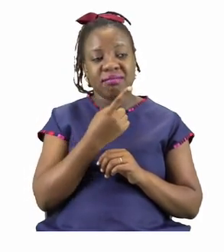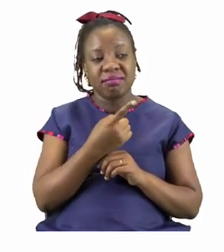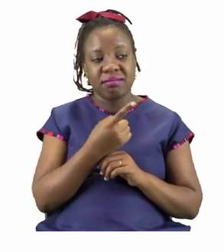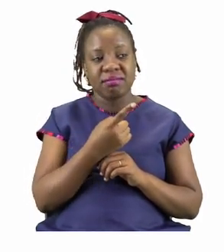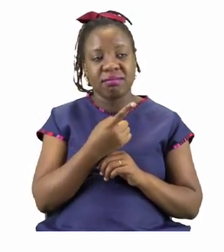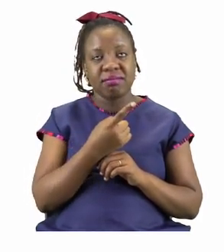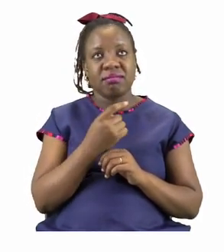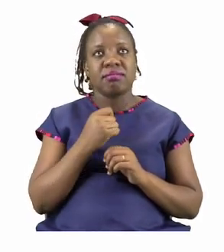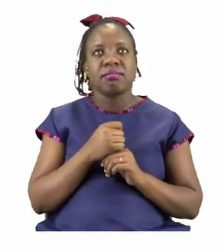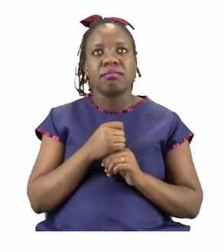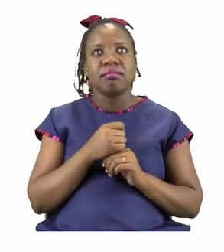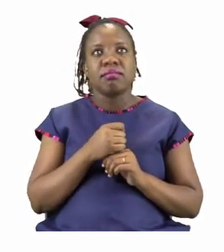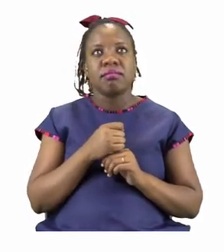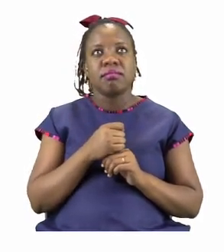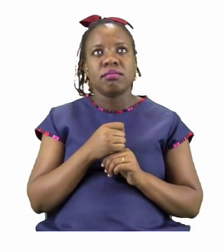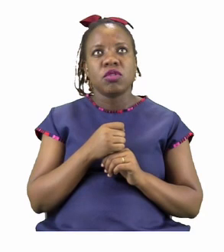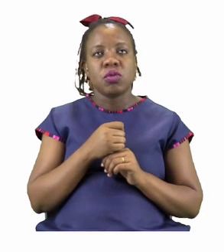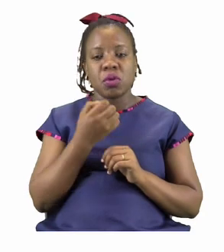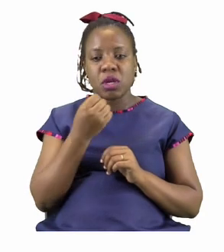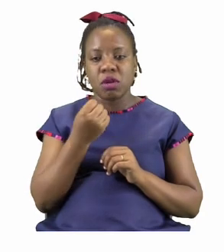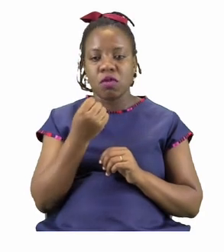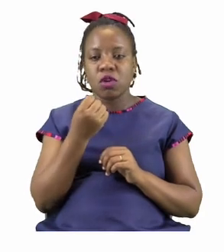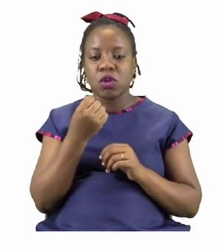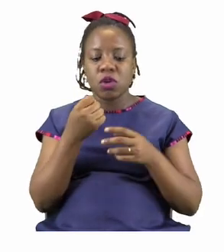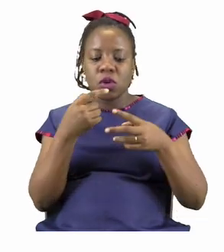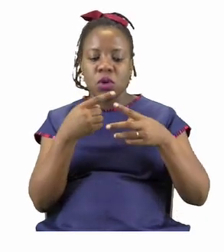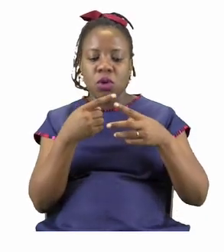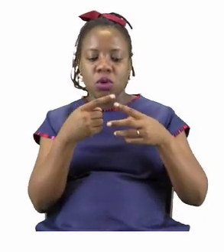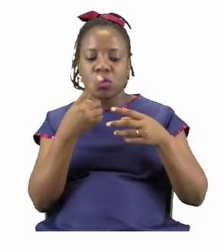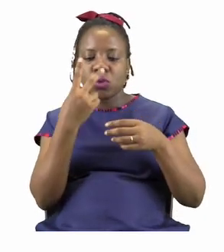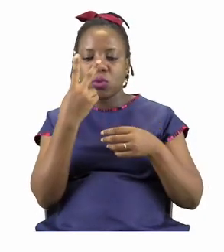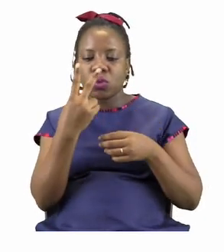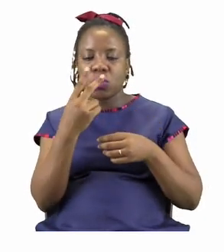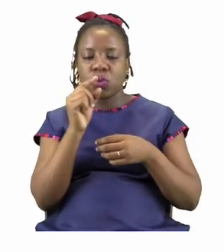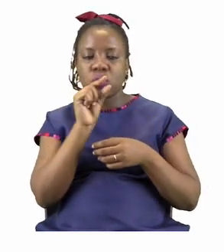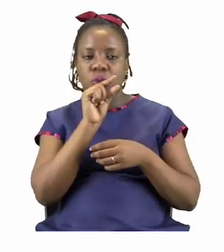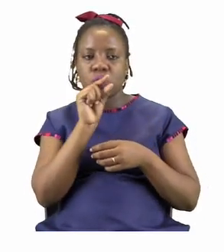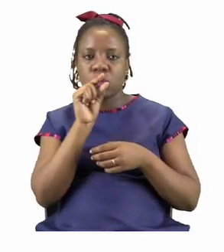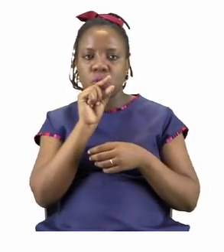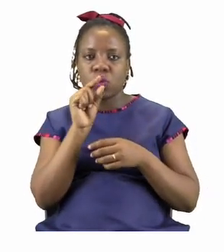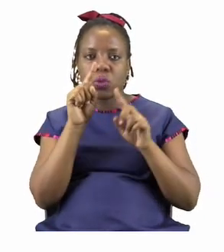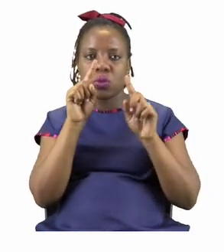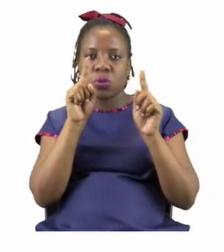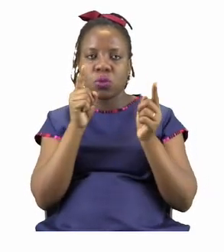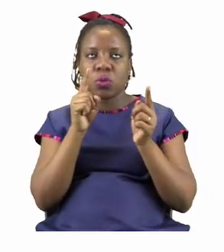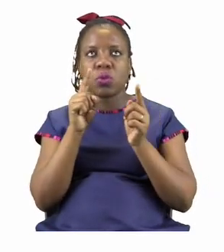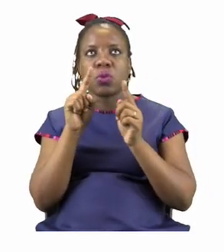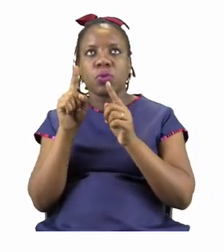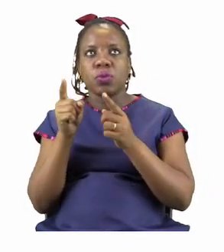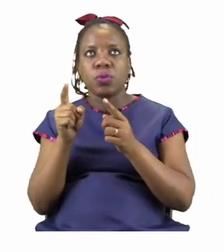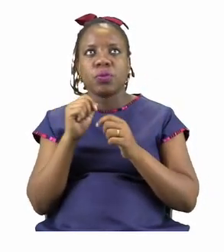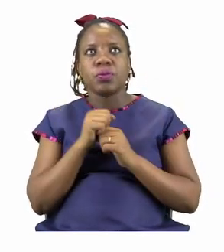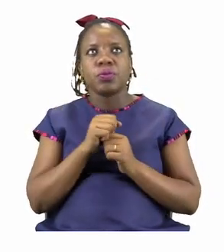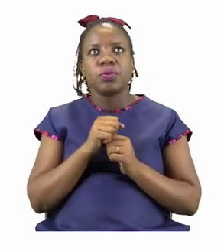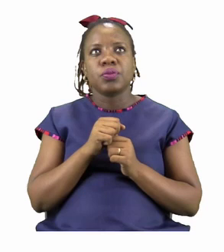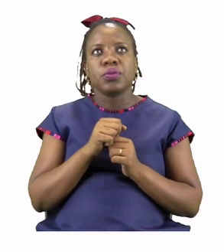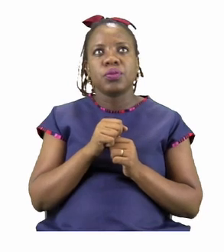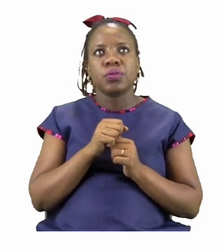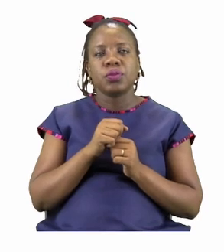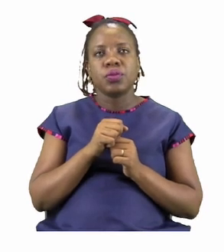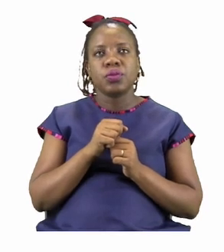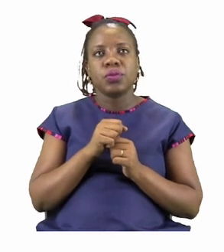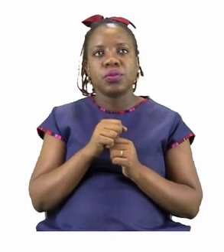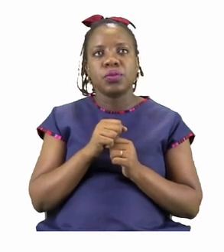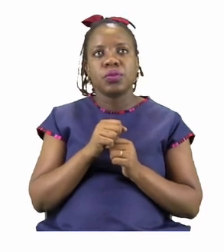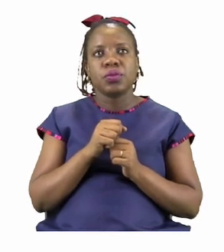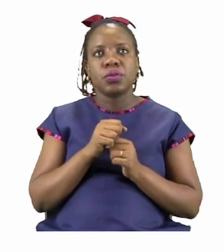2 words in brackets. Is it that or those? You worked very